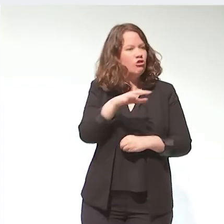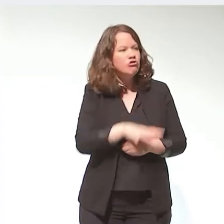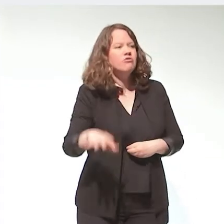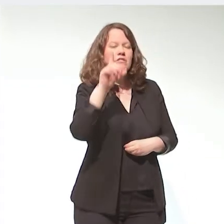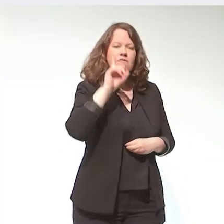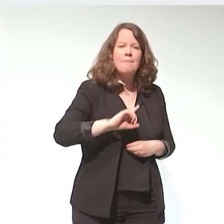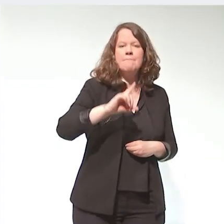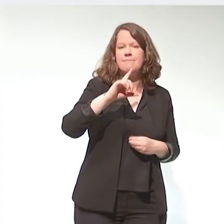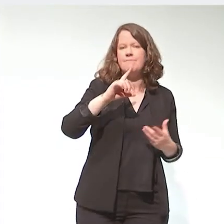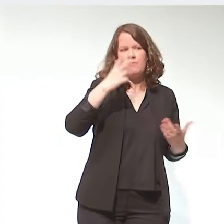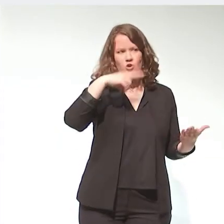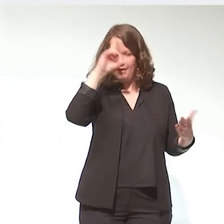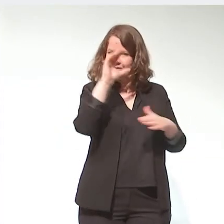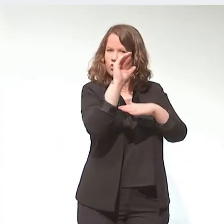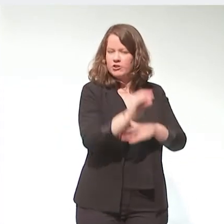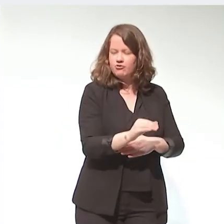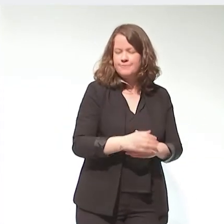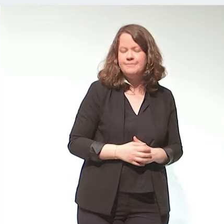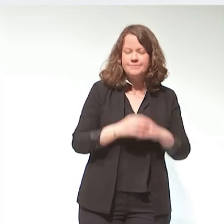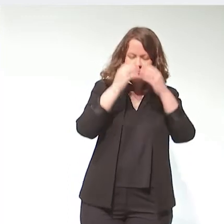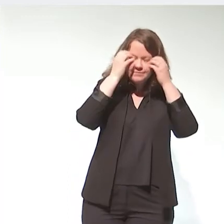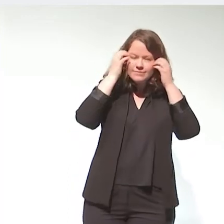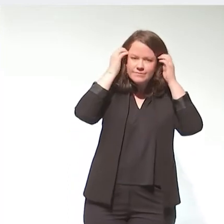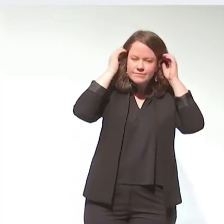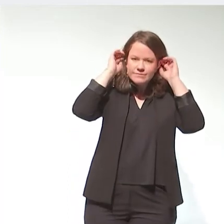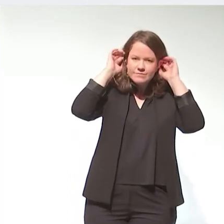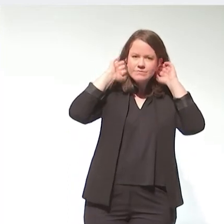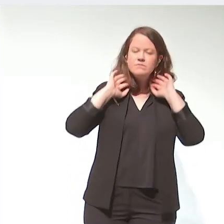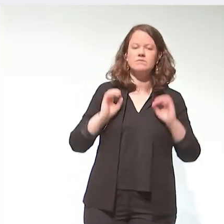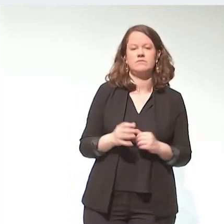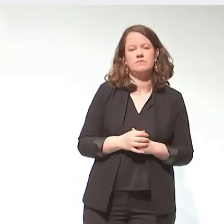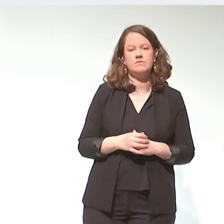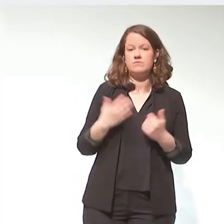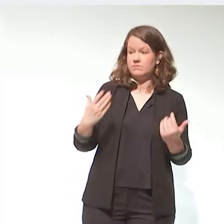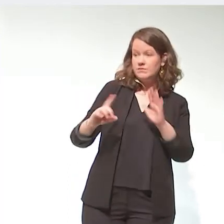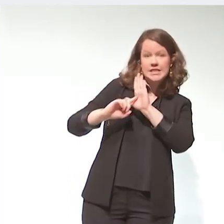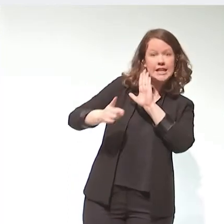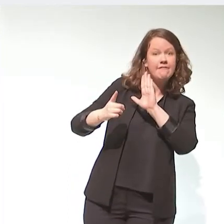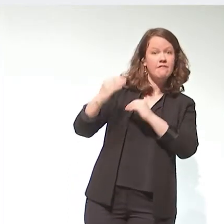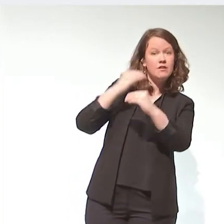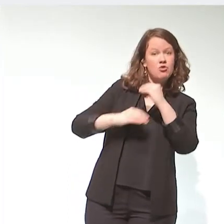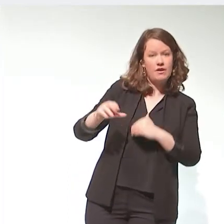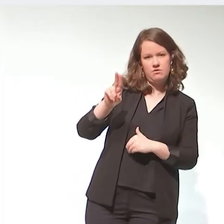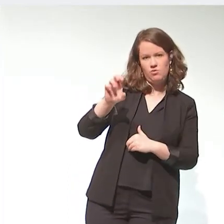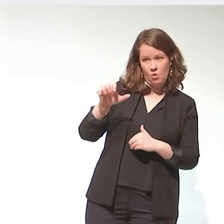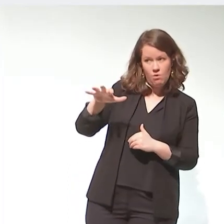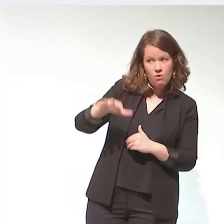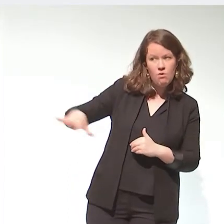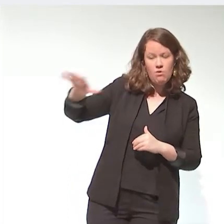for the moment, but it's a good step to protect European women and